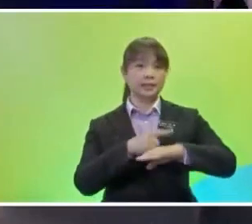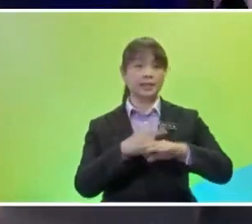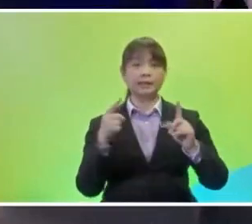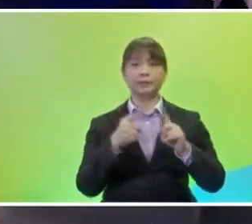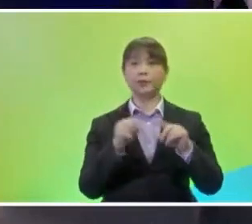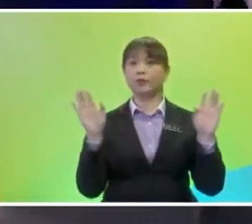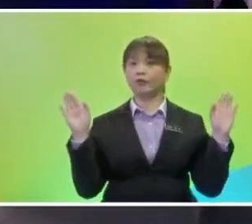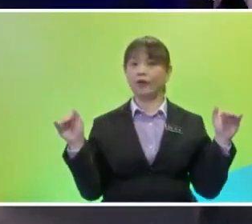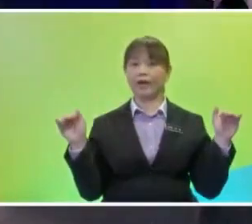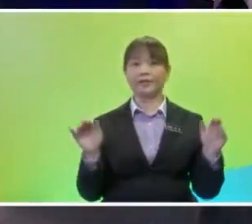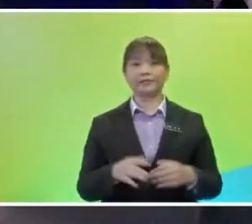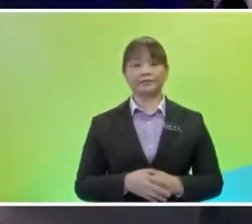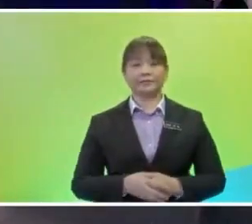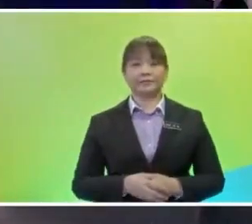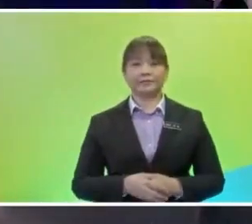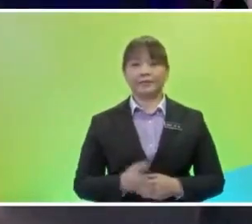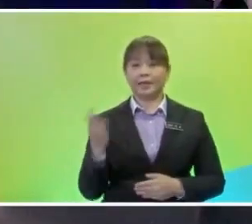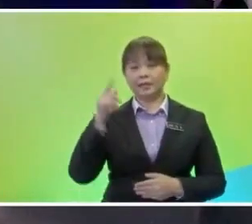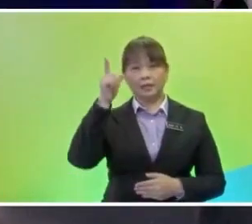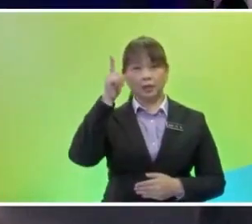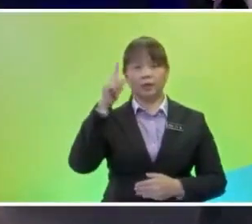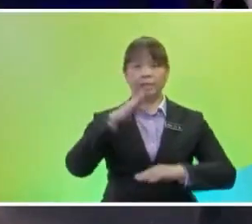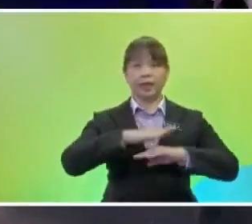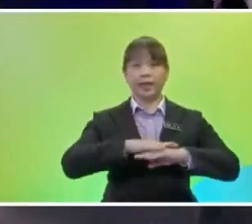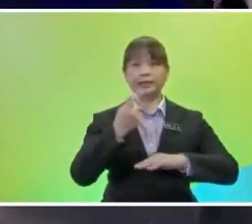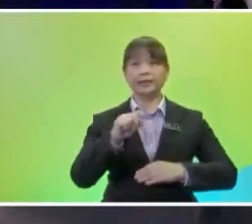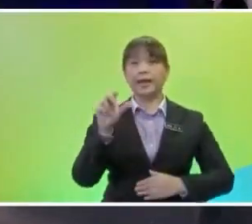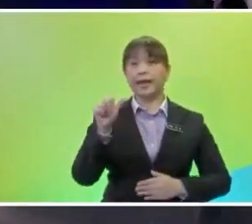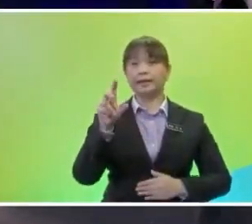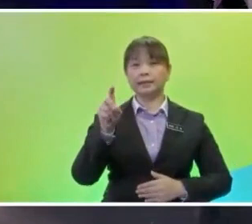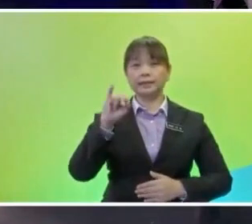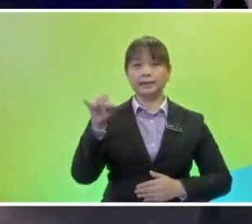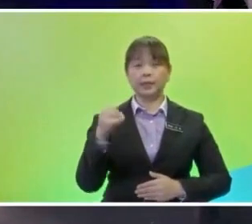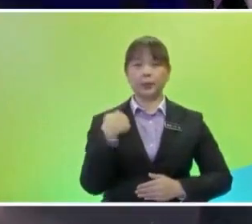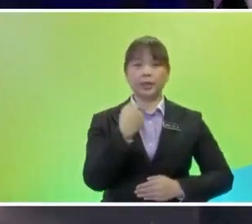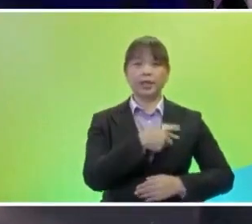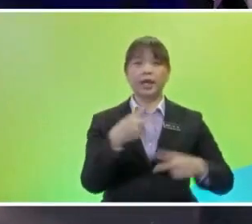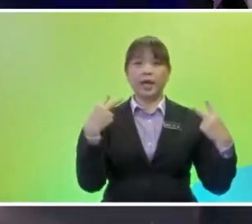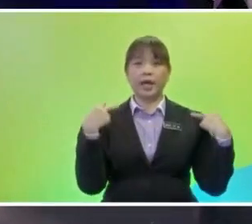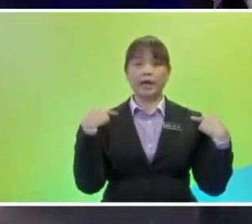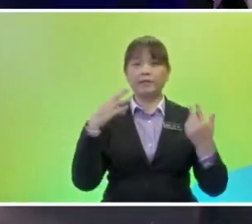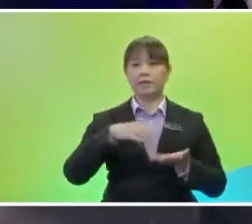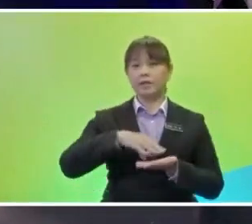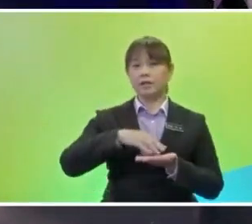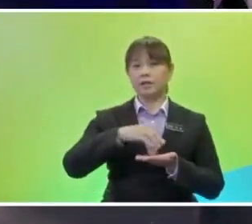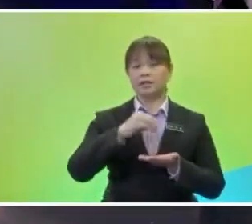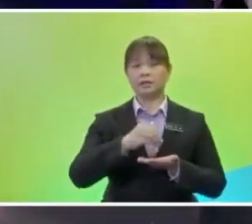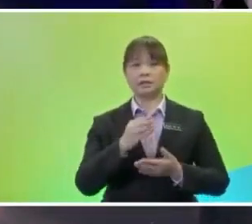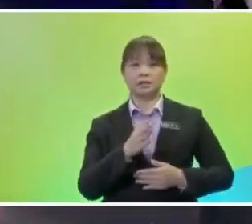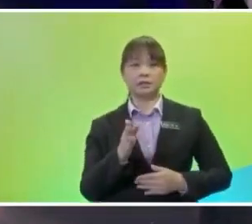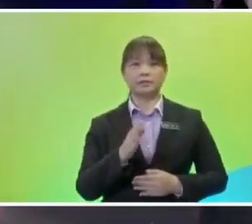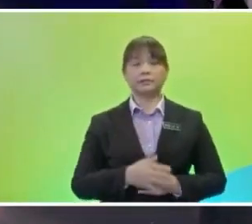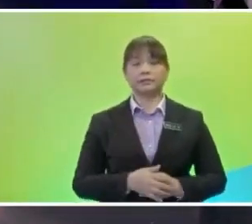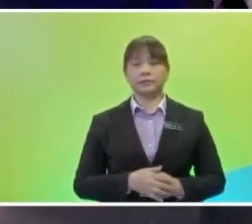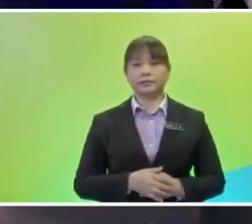ready to fly. Okay, so let's look at the adjectives that we have learned before this. All right. Okay, I'm sorry. Okay,